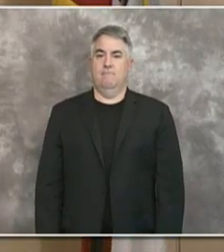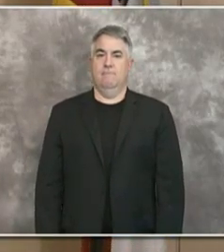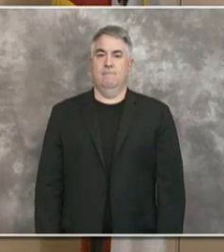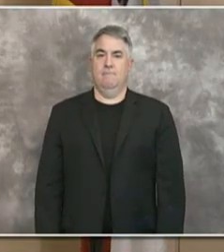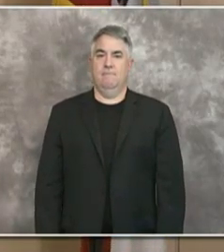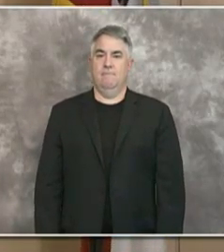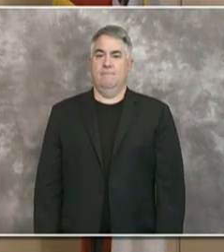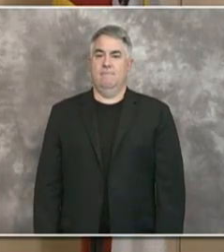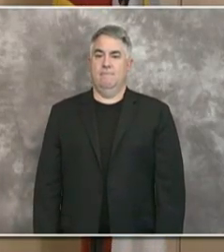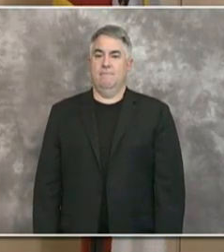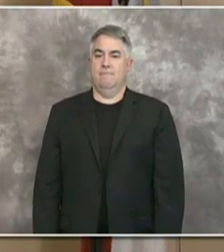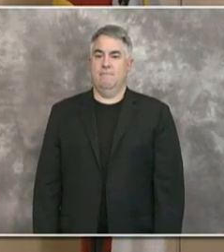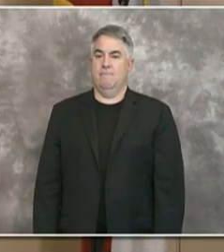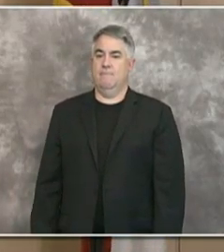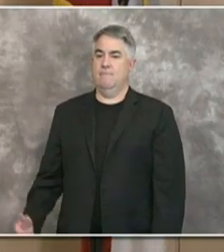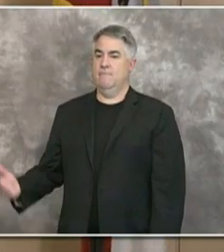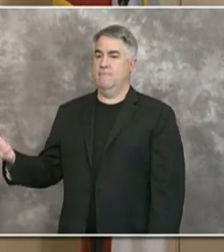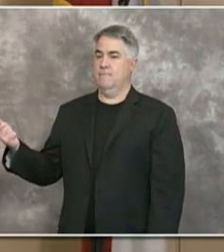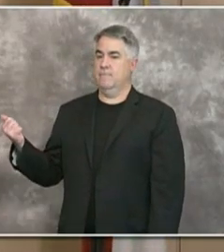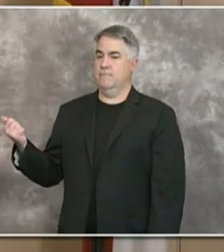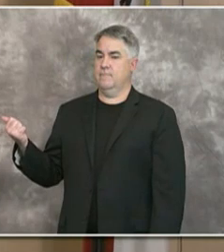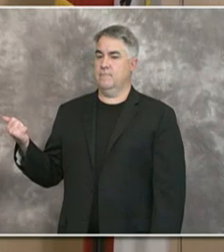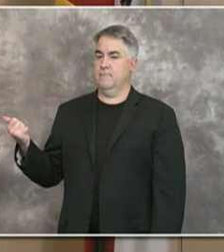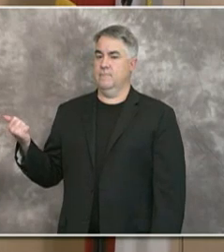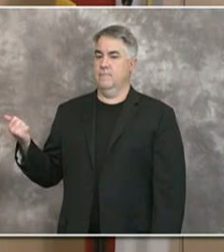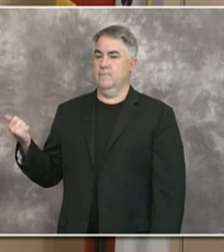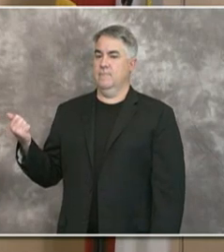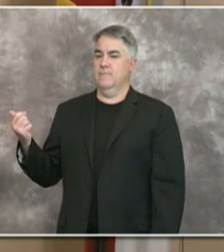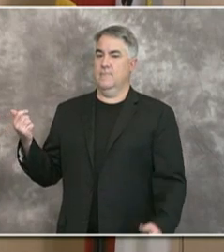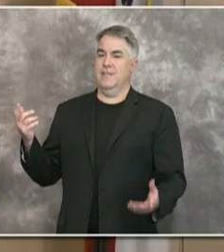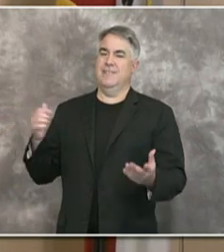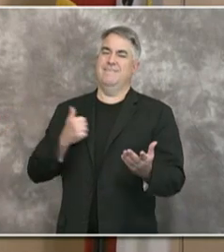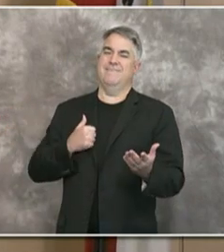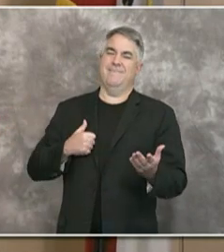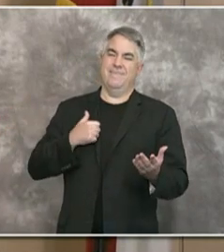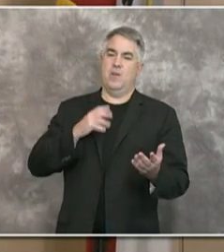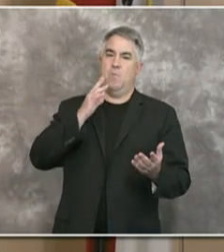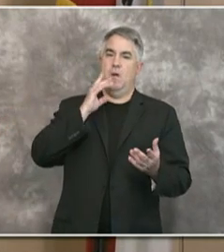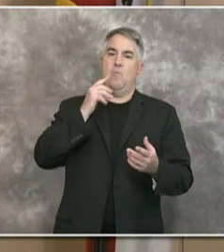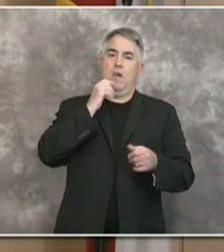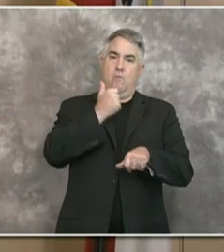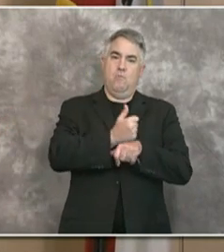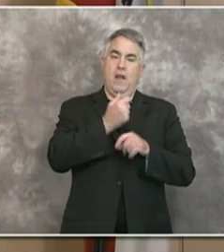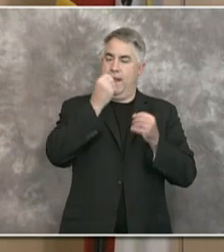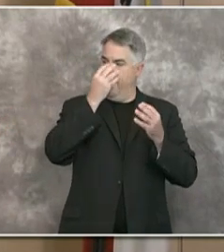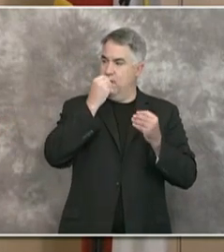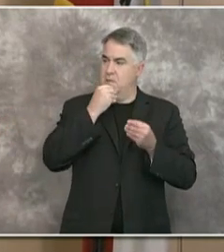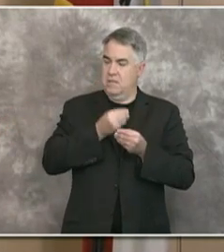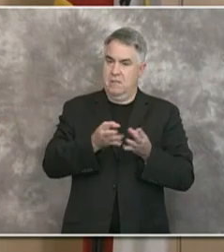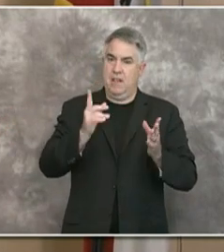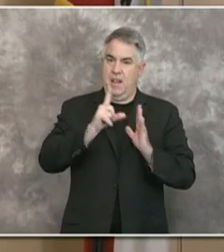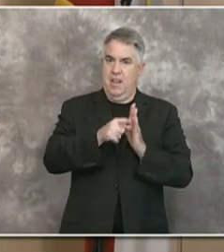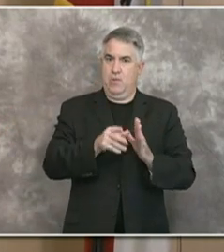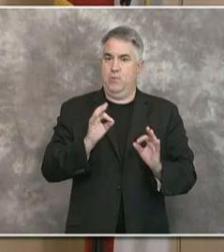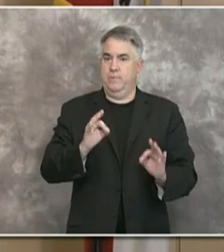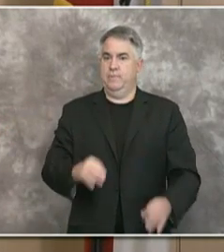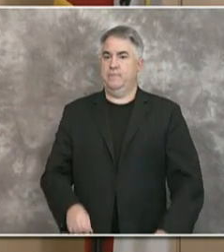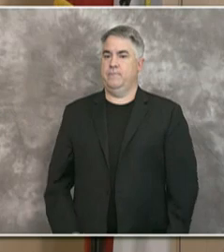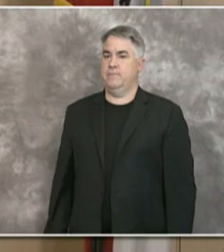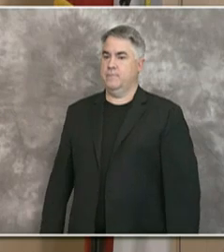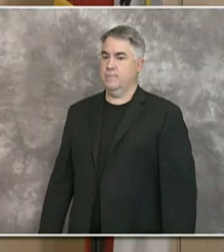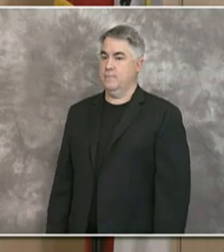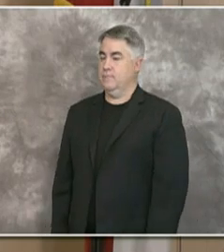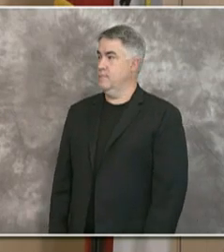Okay, we'll take a couple of questions. We're getting the correct information set up so that Supervisor Fletcher can come back up in just a couple of minutes to go over